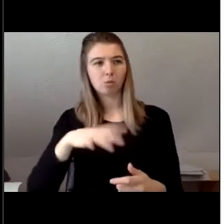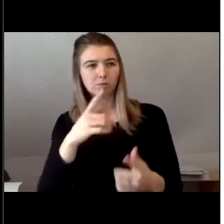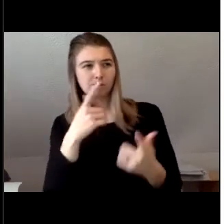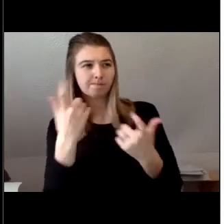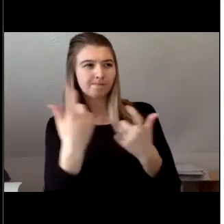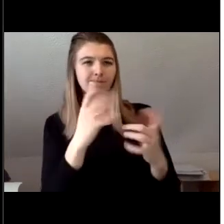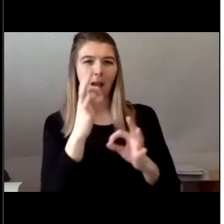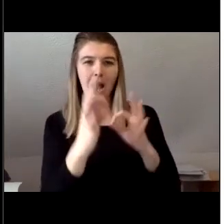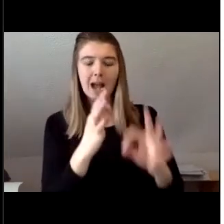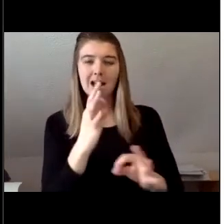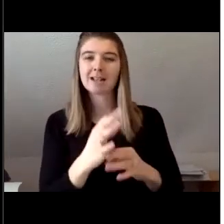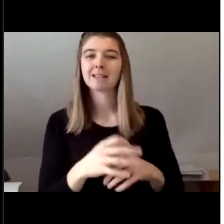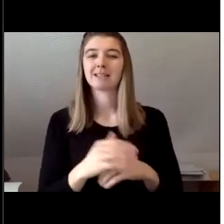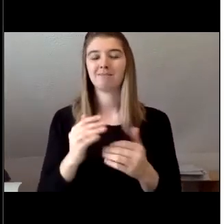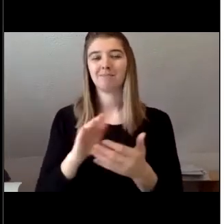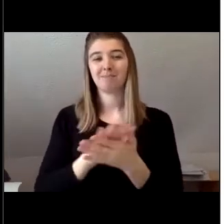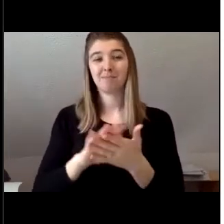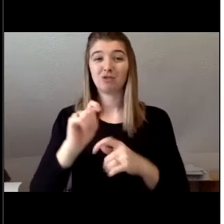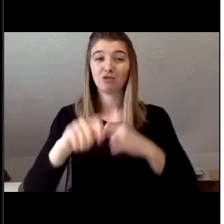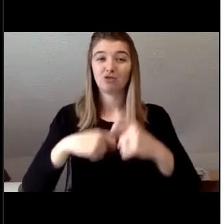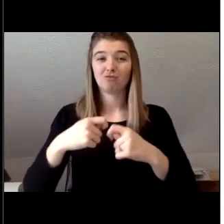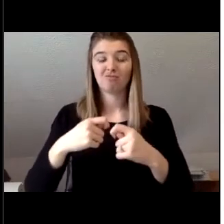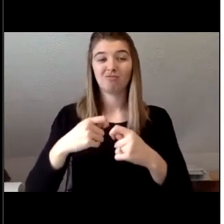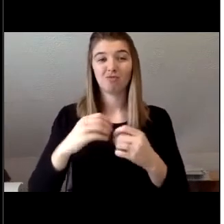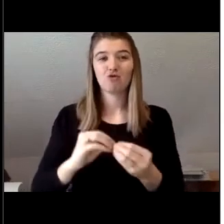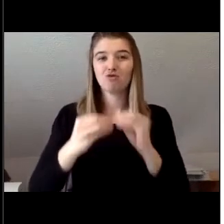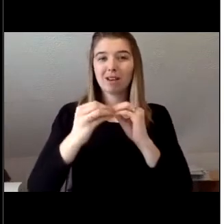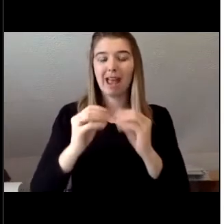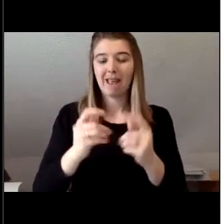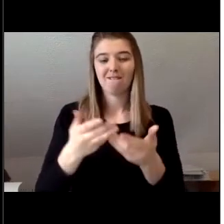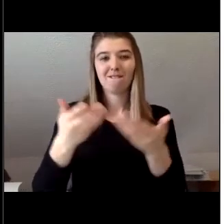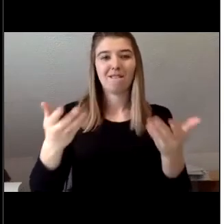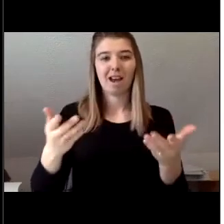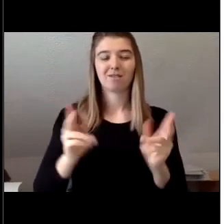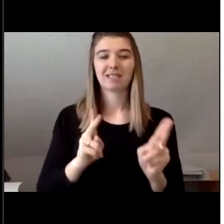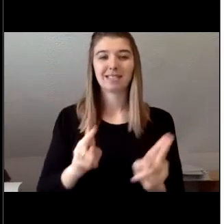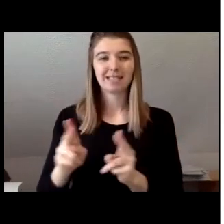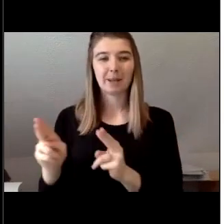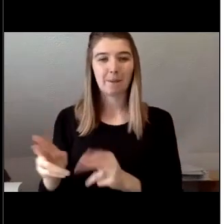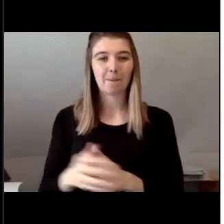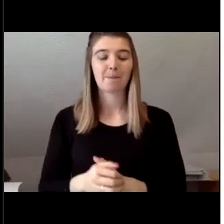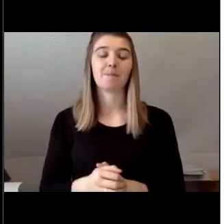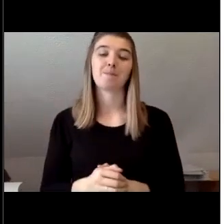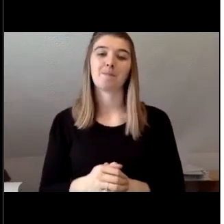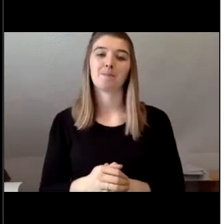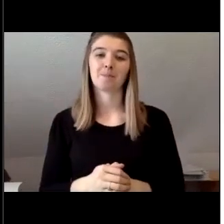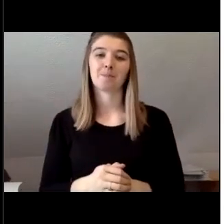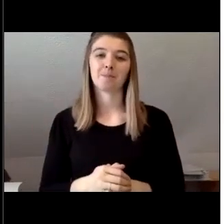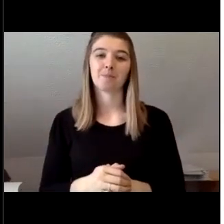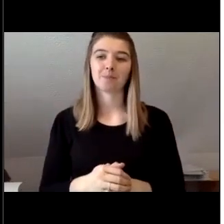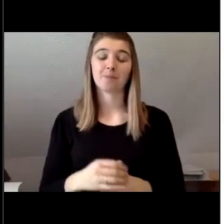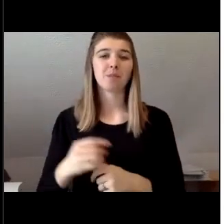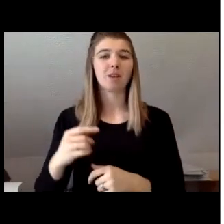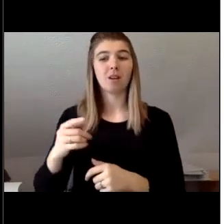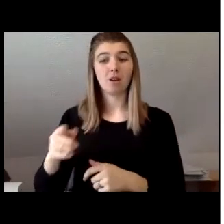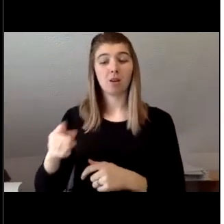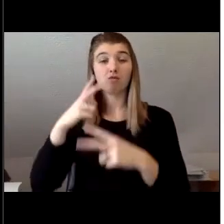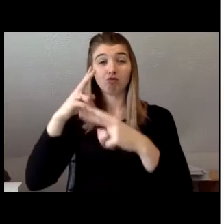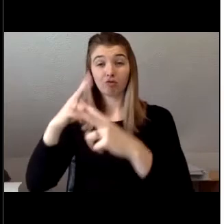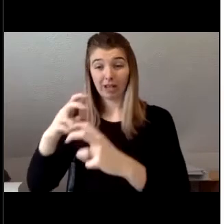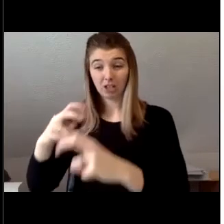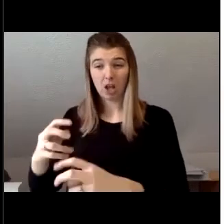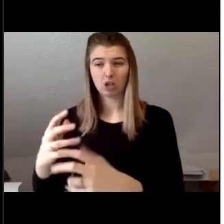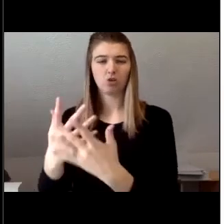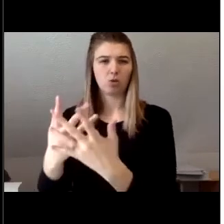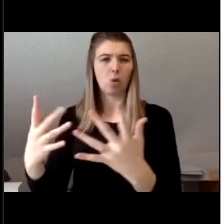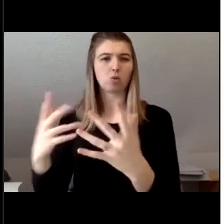We also have a number of supporting policies in place to ensure that we're supporting researchers, often in these cases women, at critical